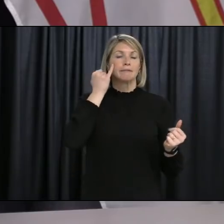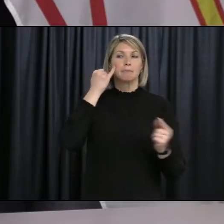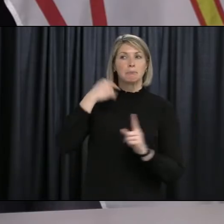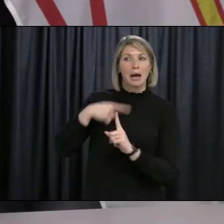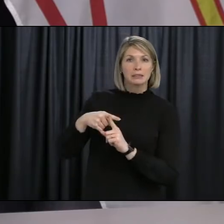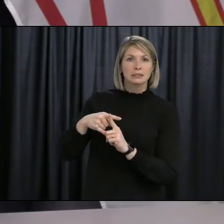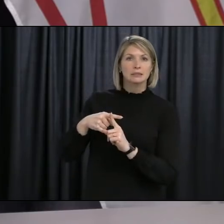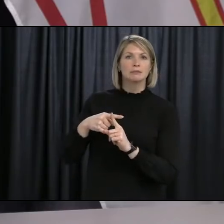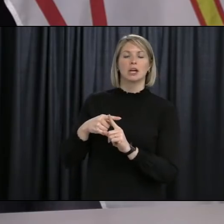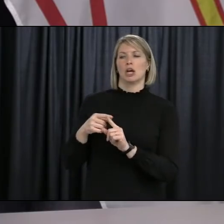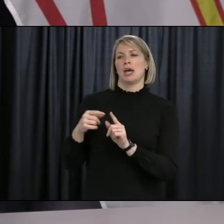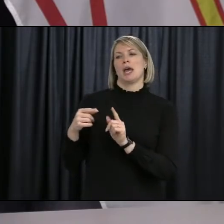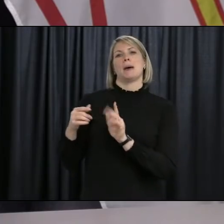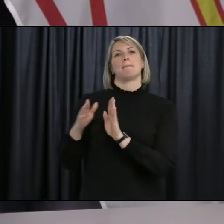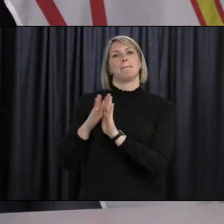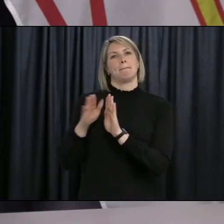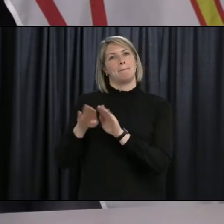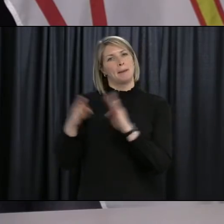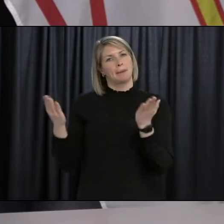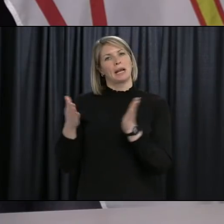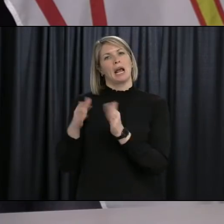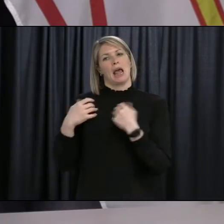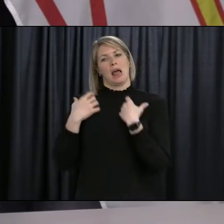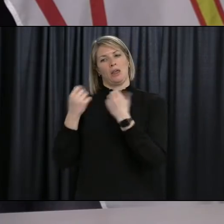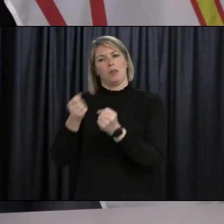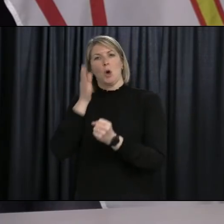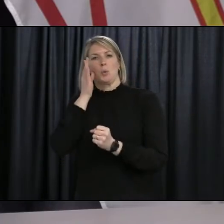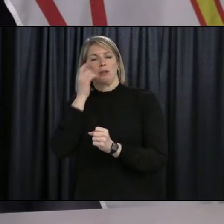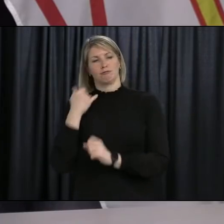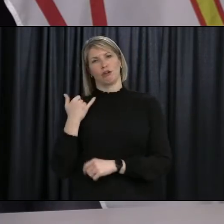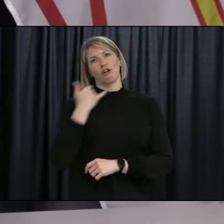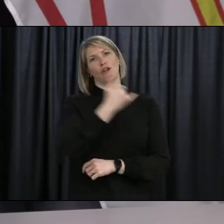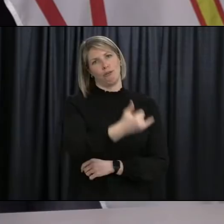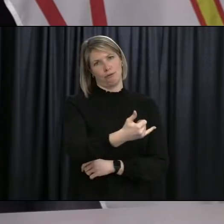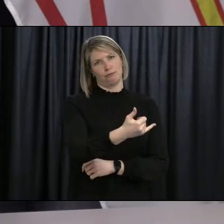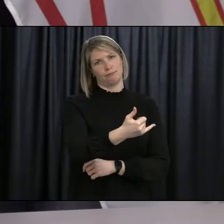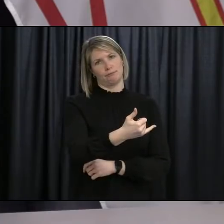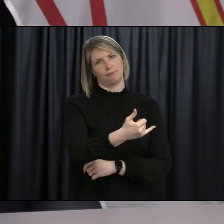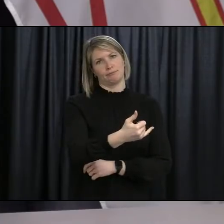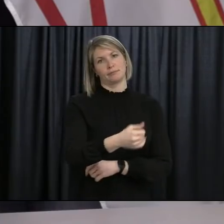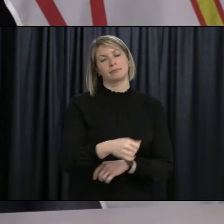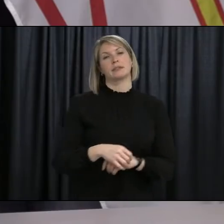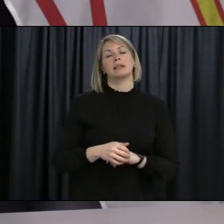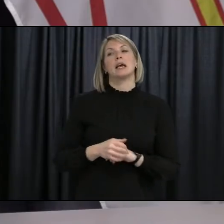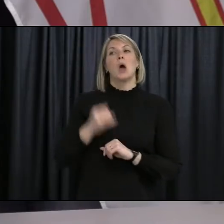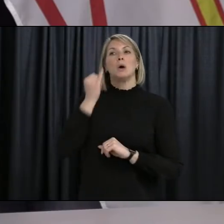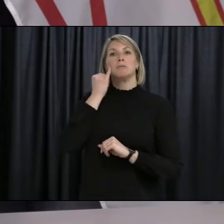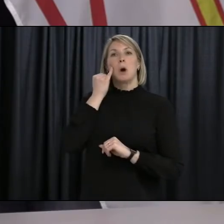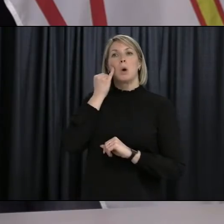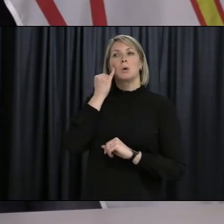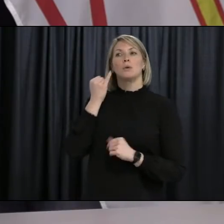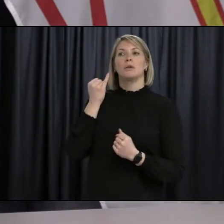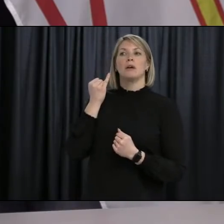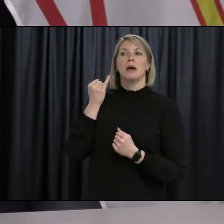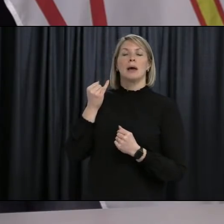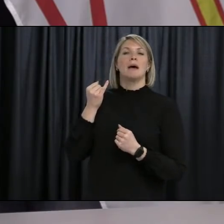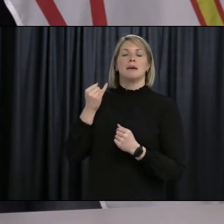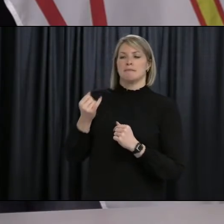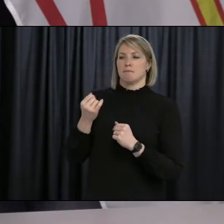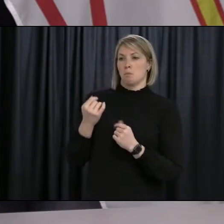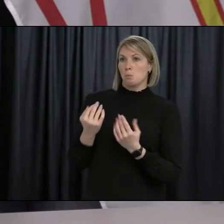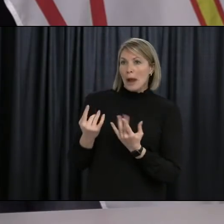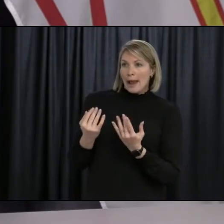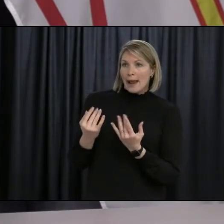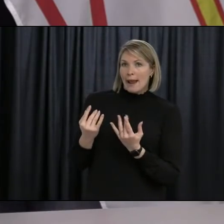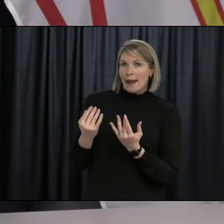isolate. If you have been advised to get testing by public health, then in general you